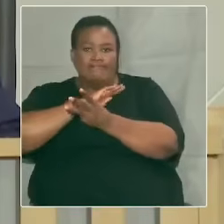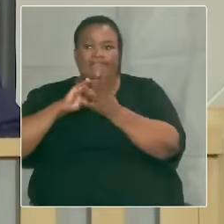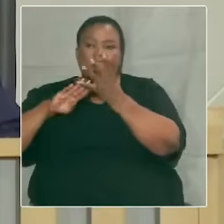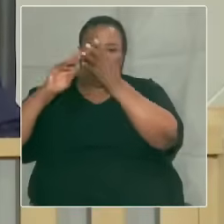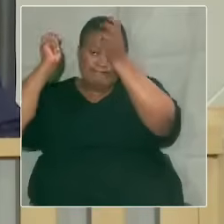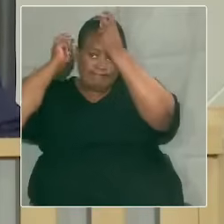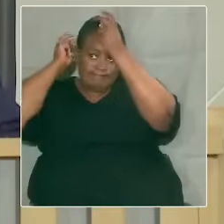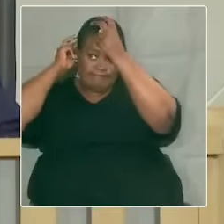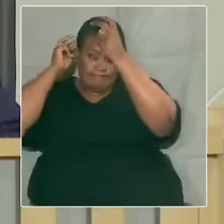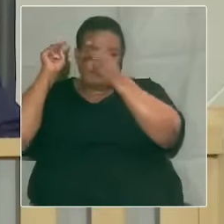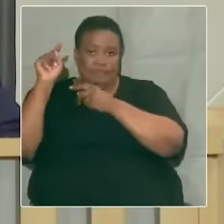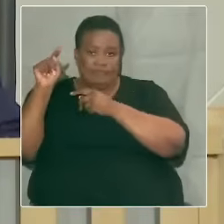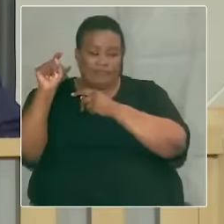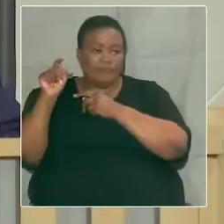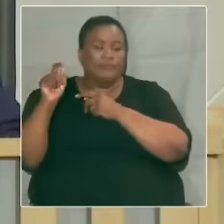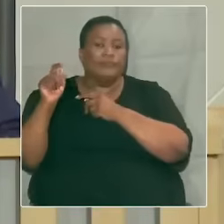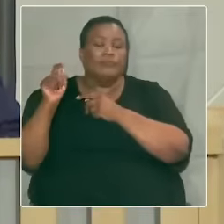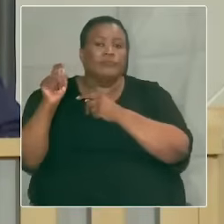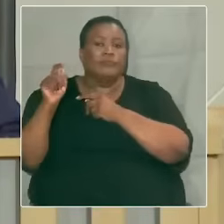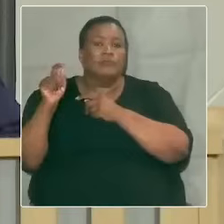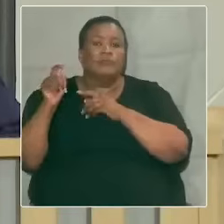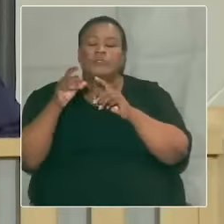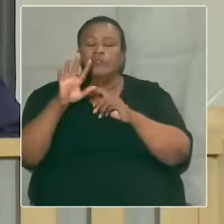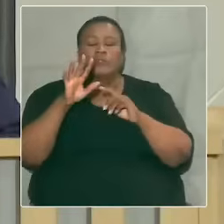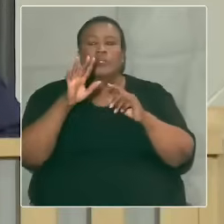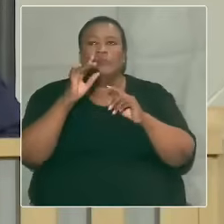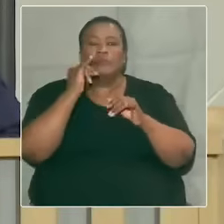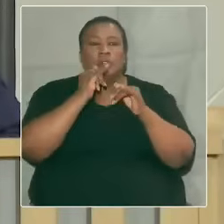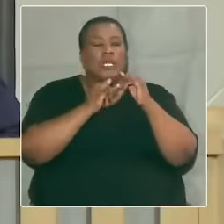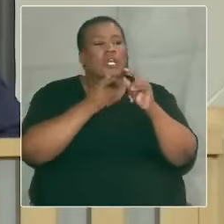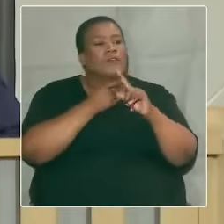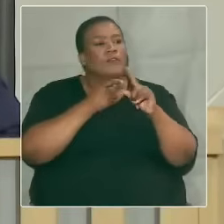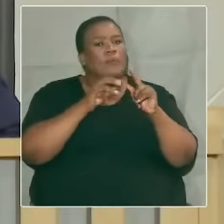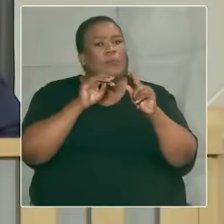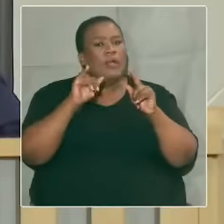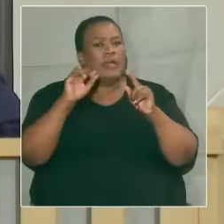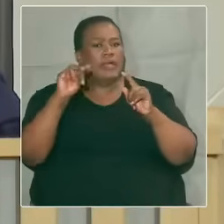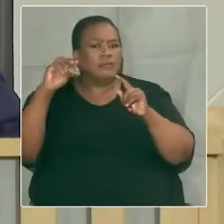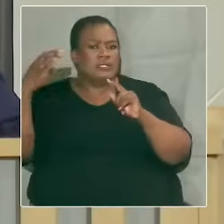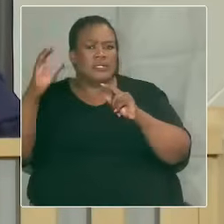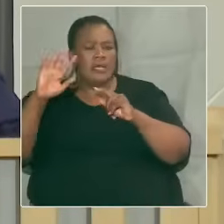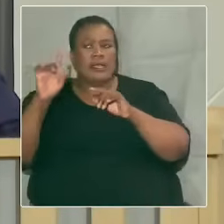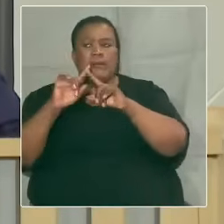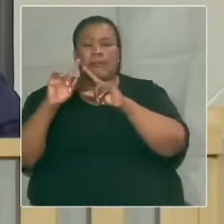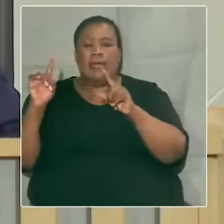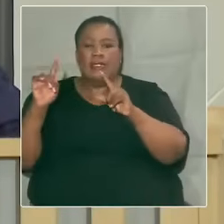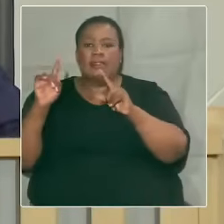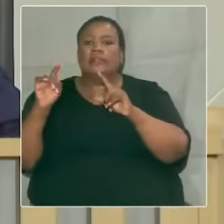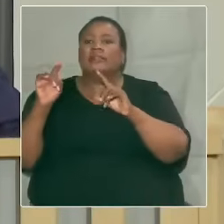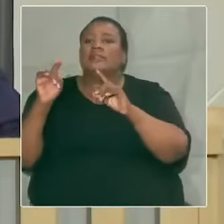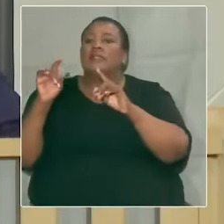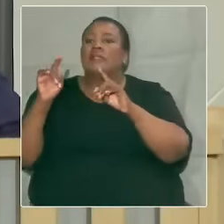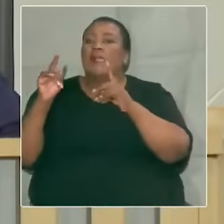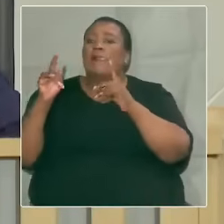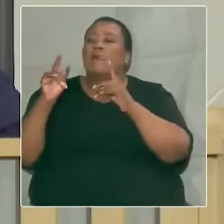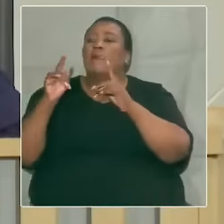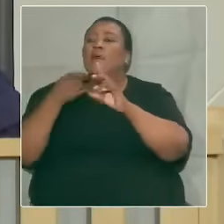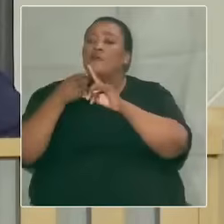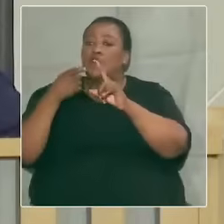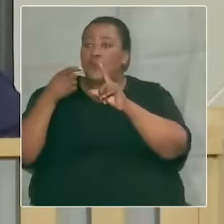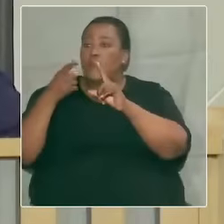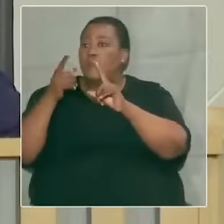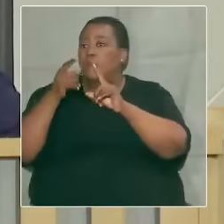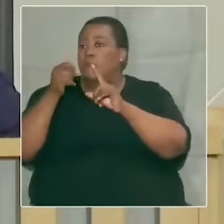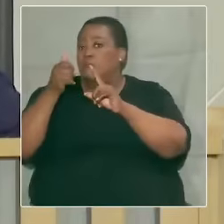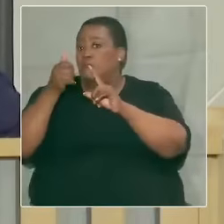no, not from IMC. It was only the relevant officials from law enforcement agencies.